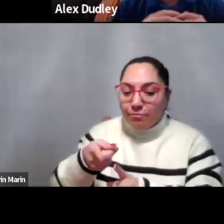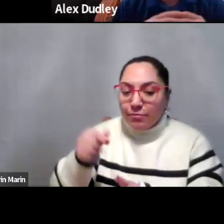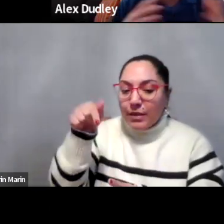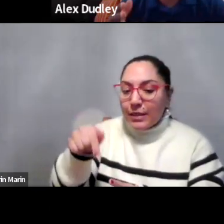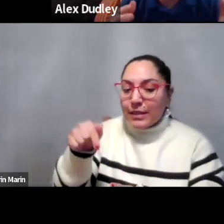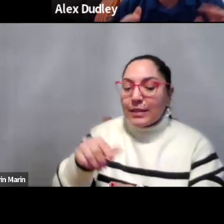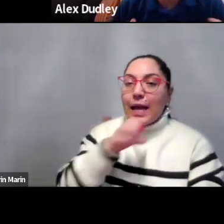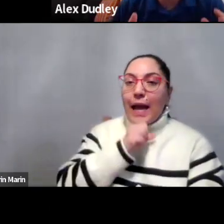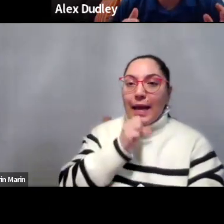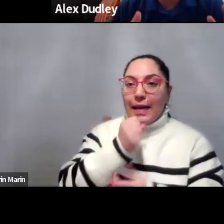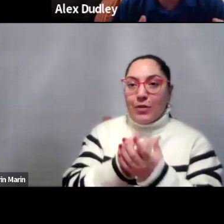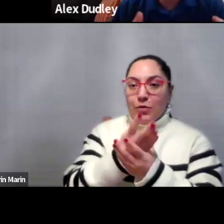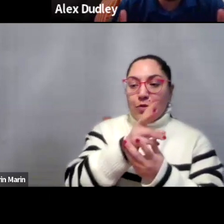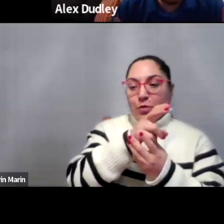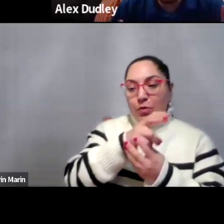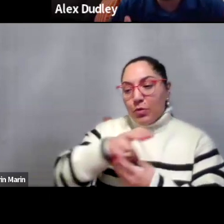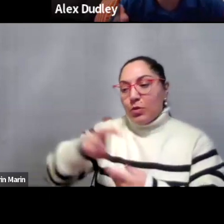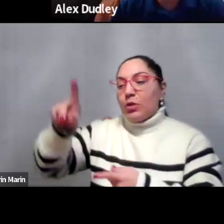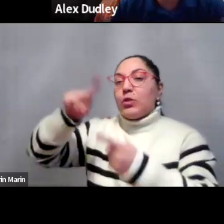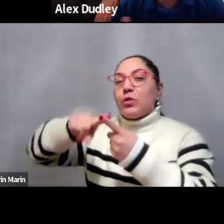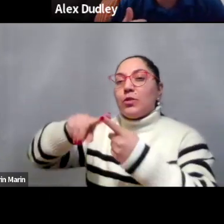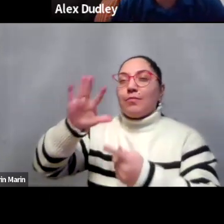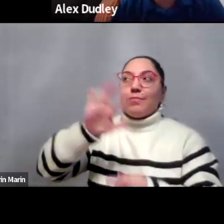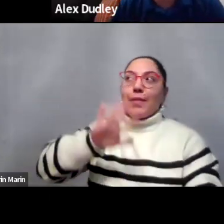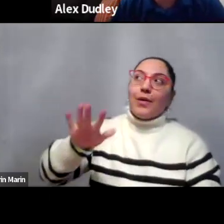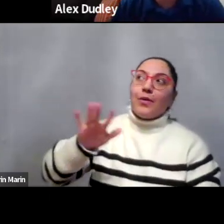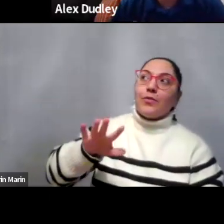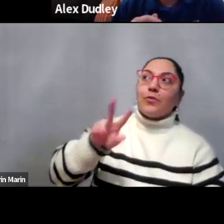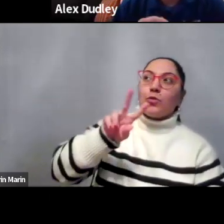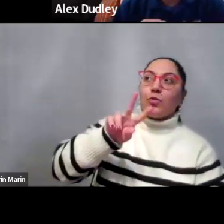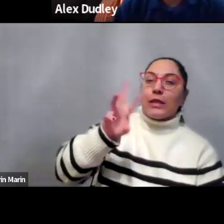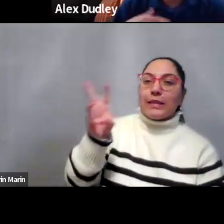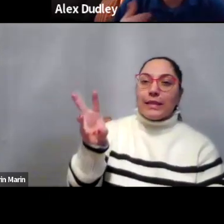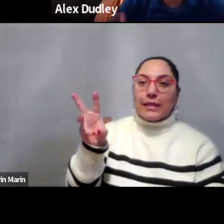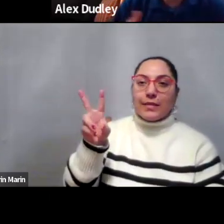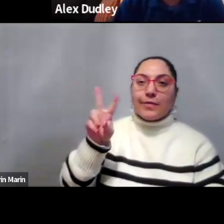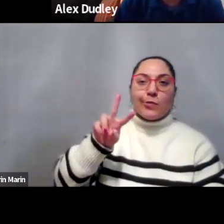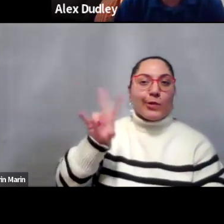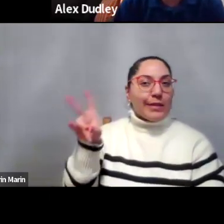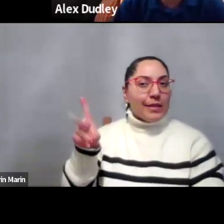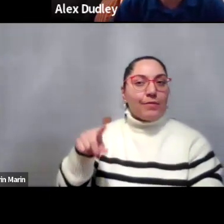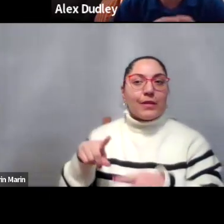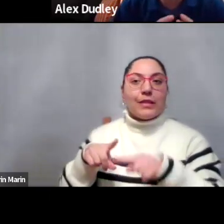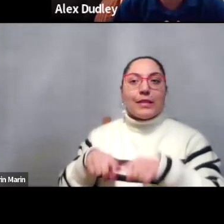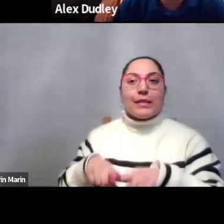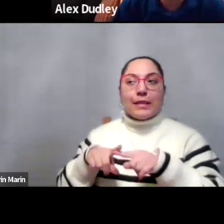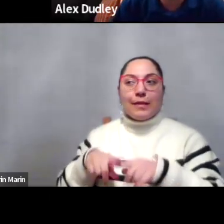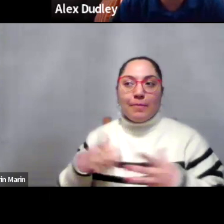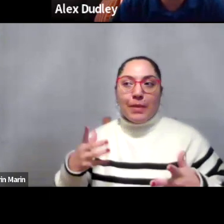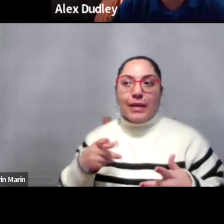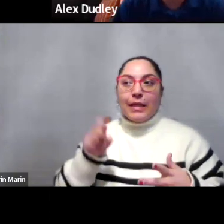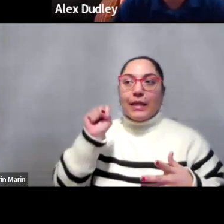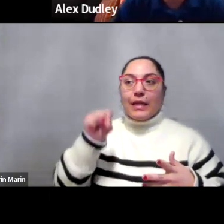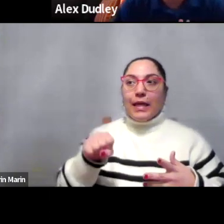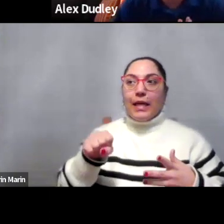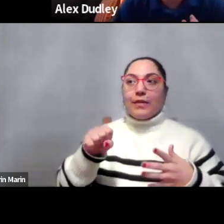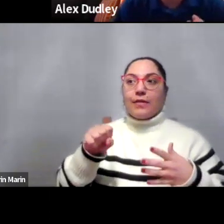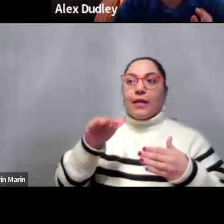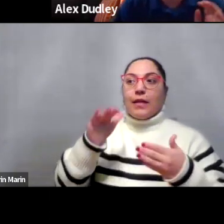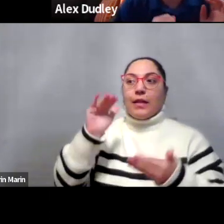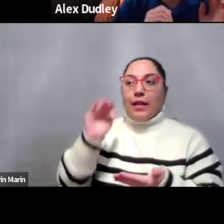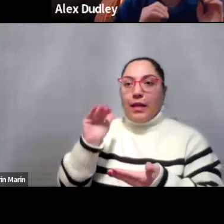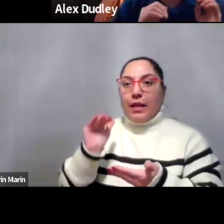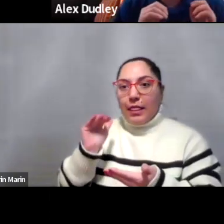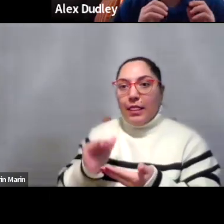group until they're 26, 27, 28 sometimes, really depending what services they're getting and what they need from us. But